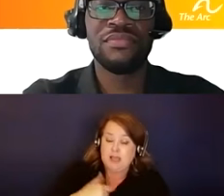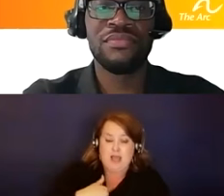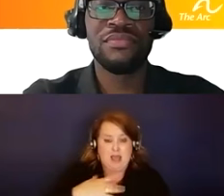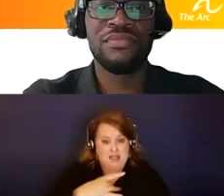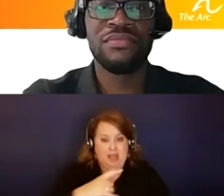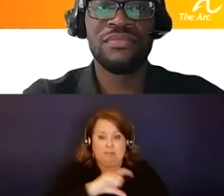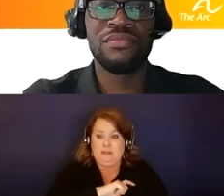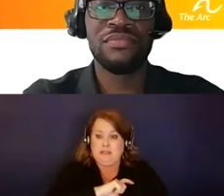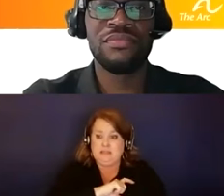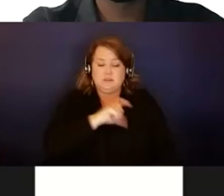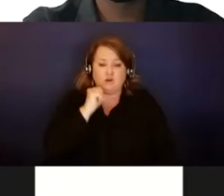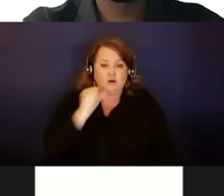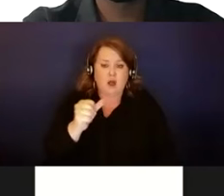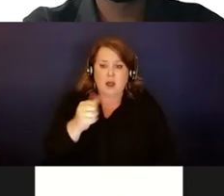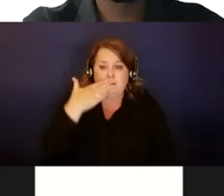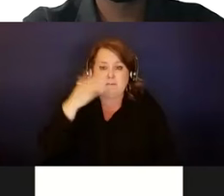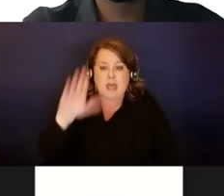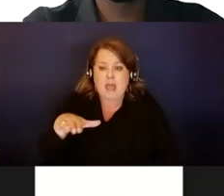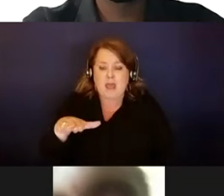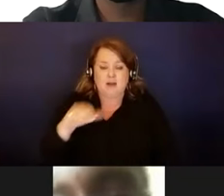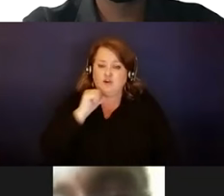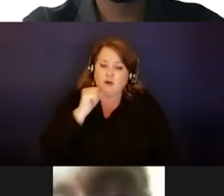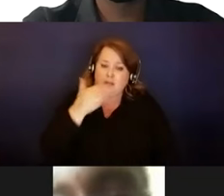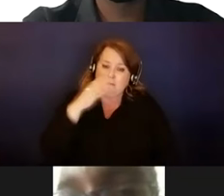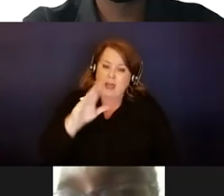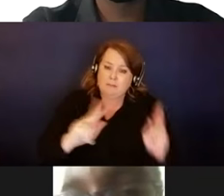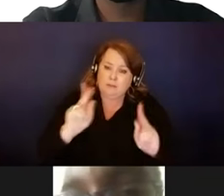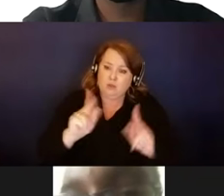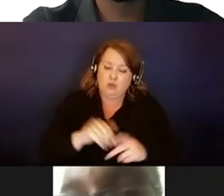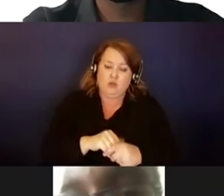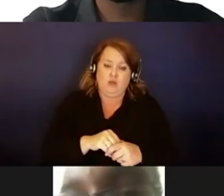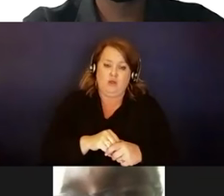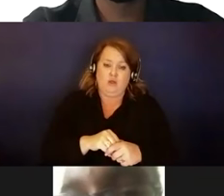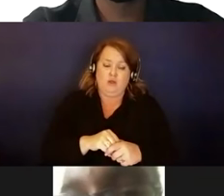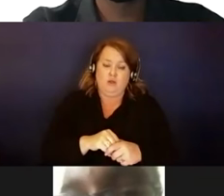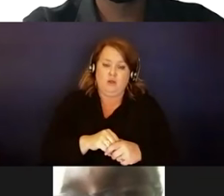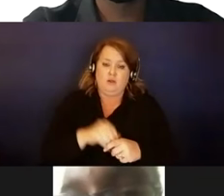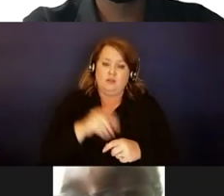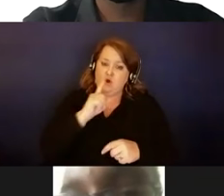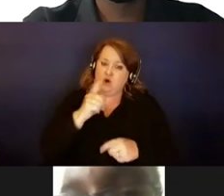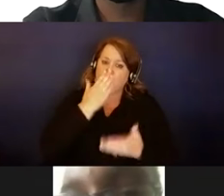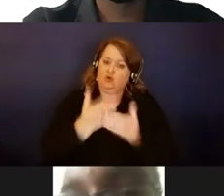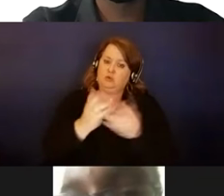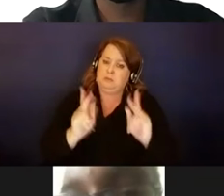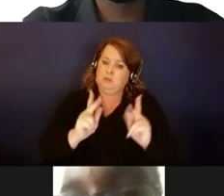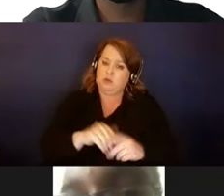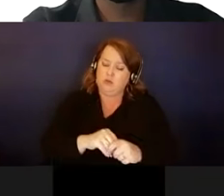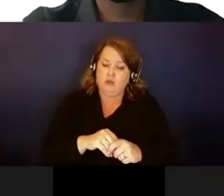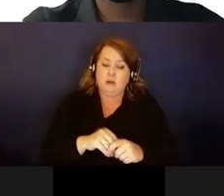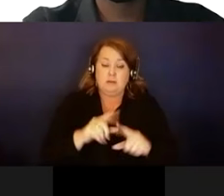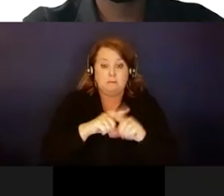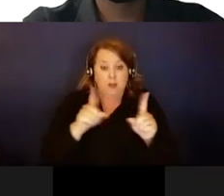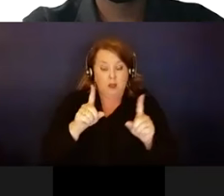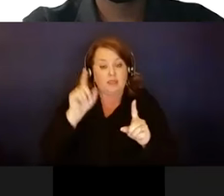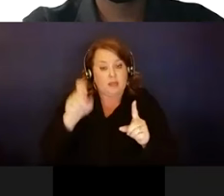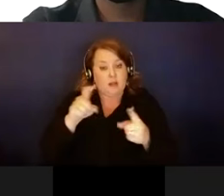officers. They're not a bad thing. They're not bad people. They're really good people. But they have to have the